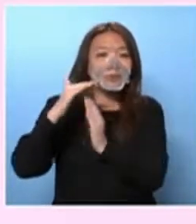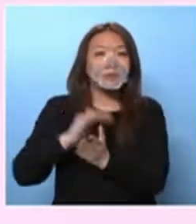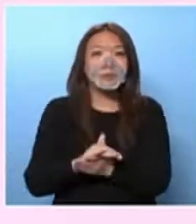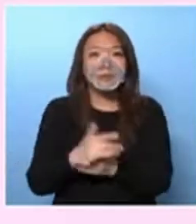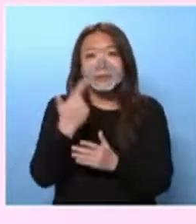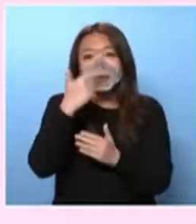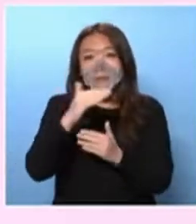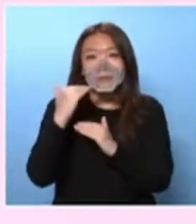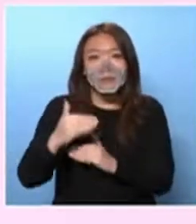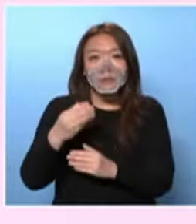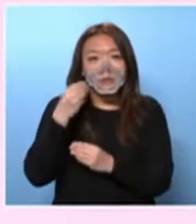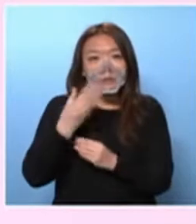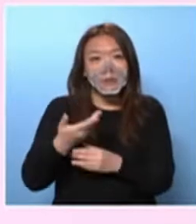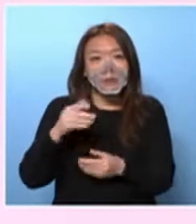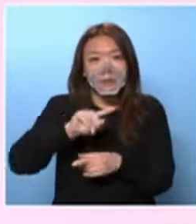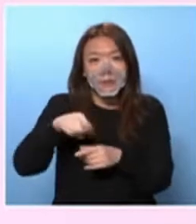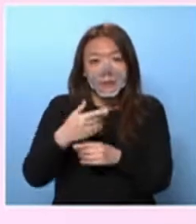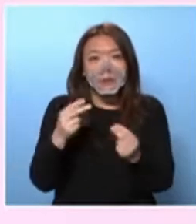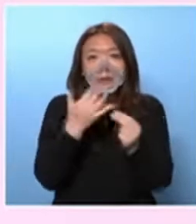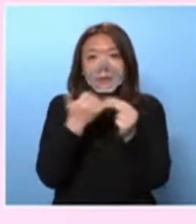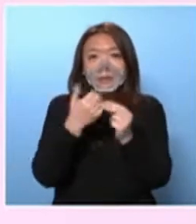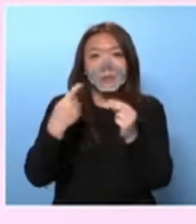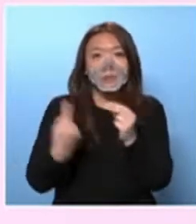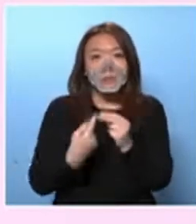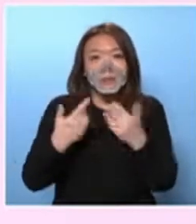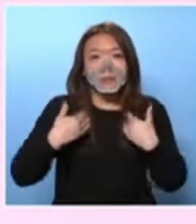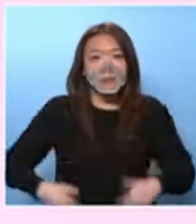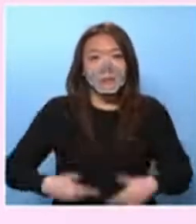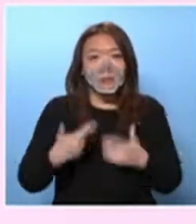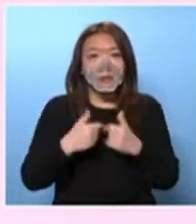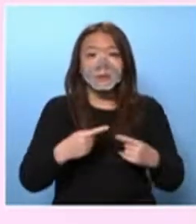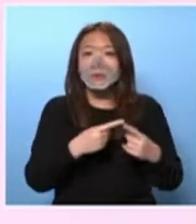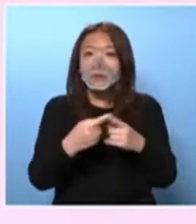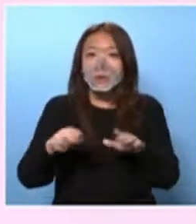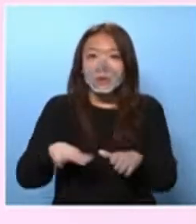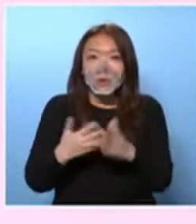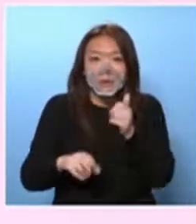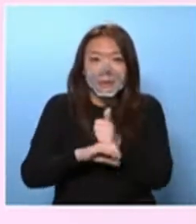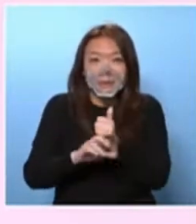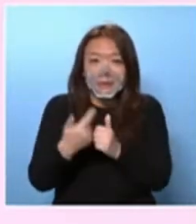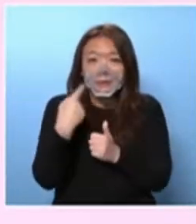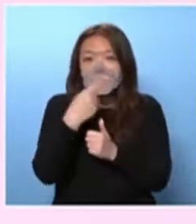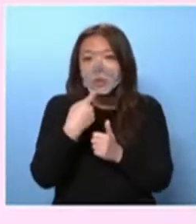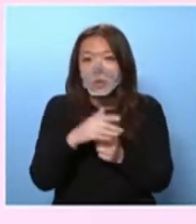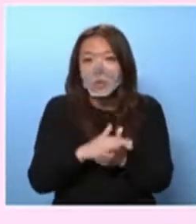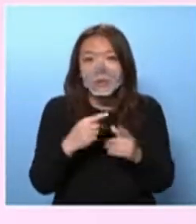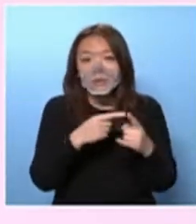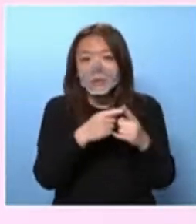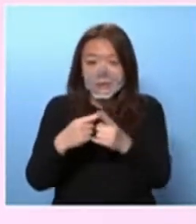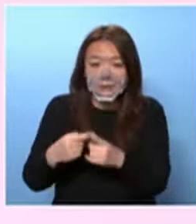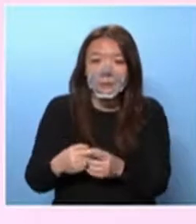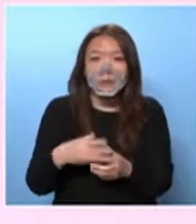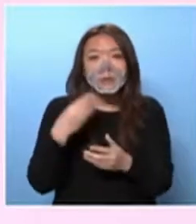applicant and remove the upper age limit. This new initiative will benefit 760,000 people,